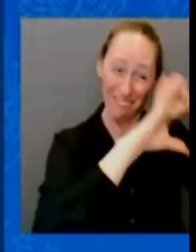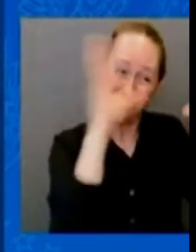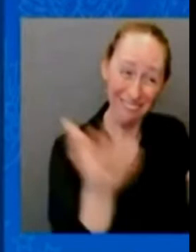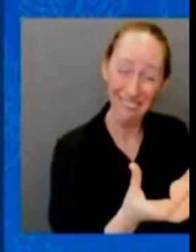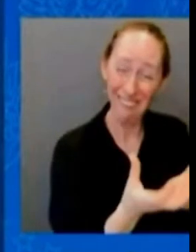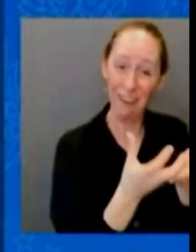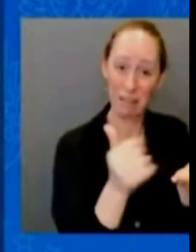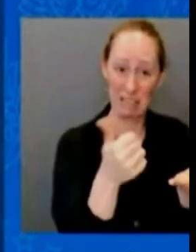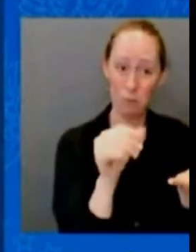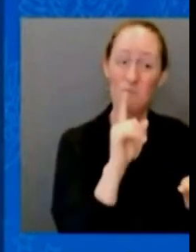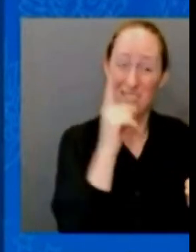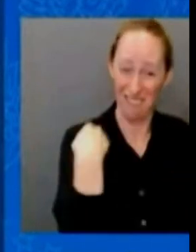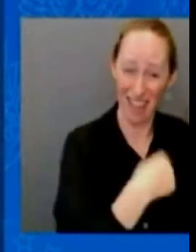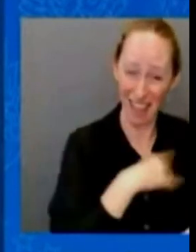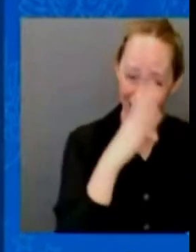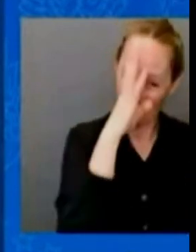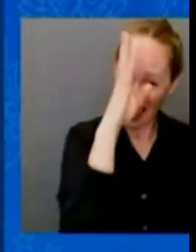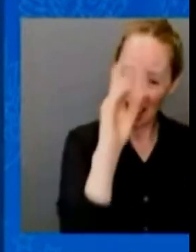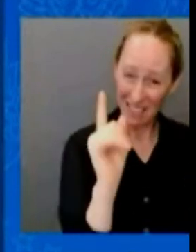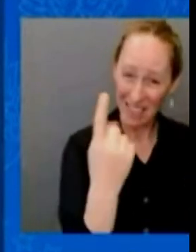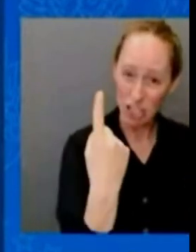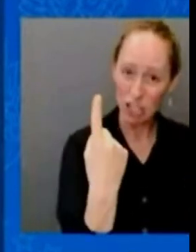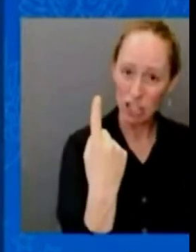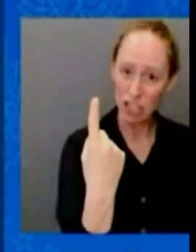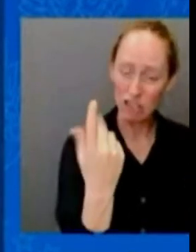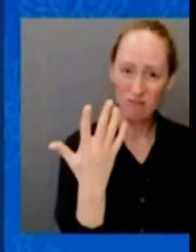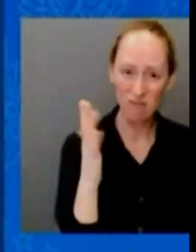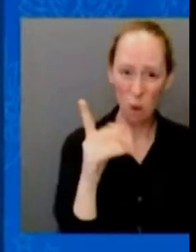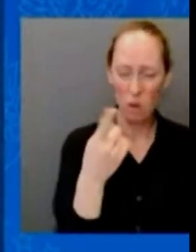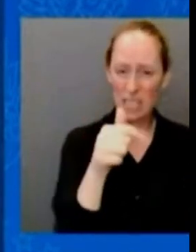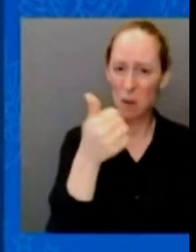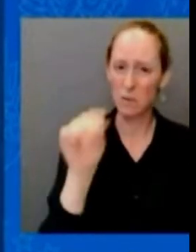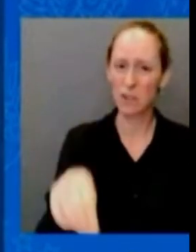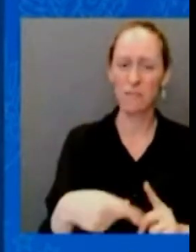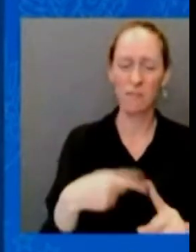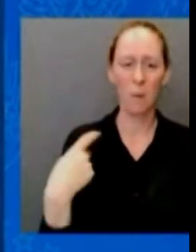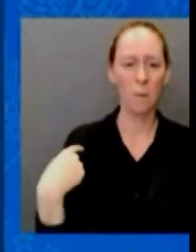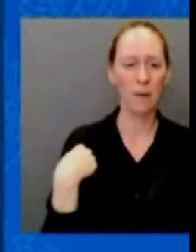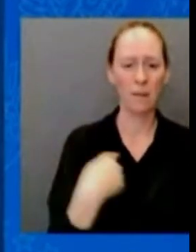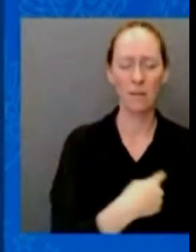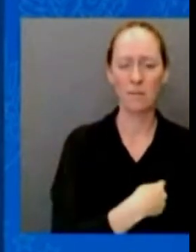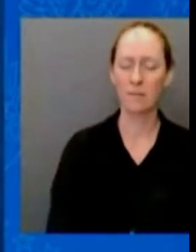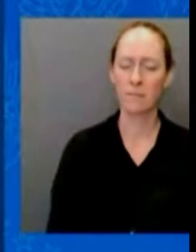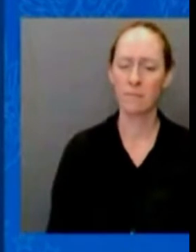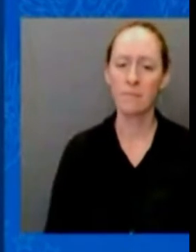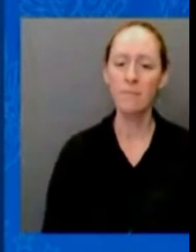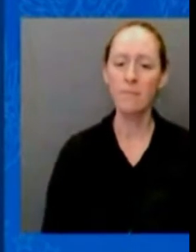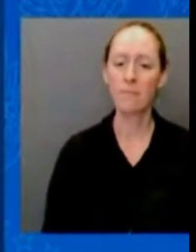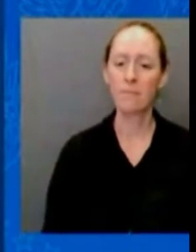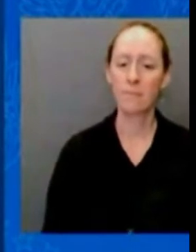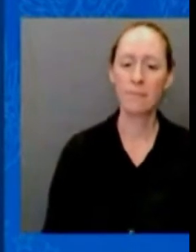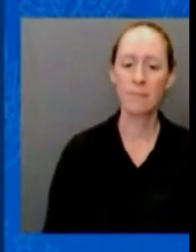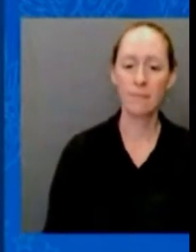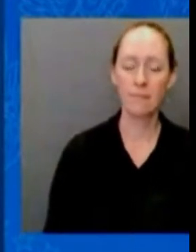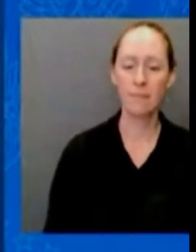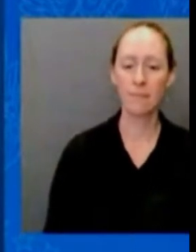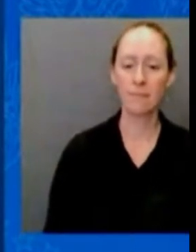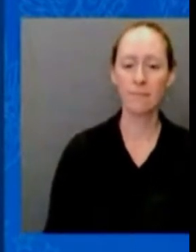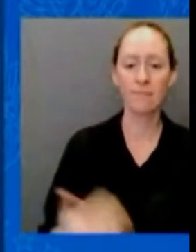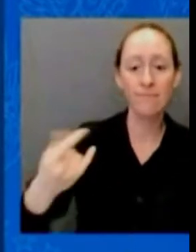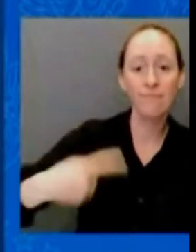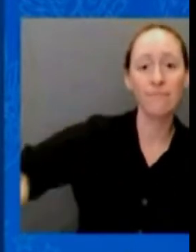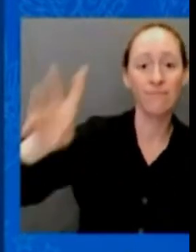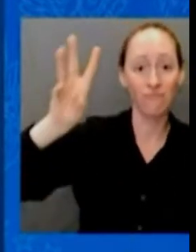of new chip technology as well. It's here in the United States. But because of the new law I signed and